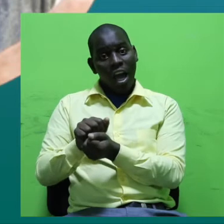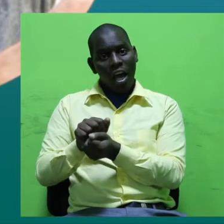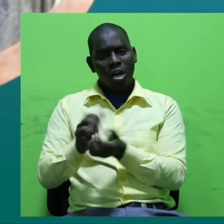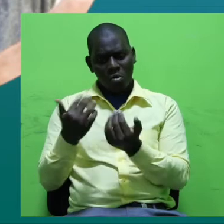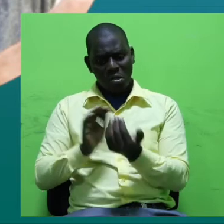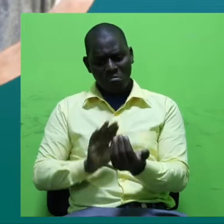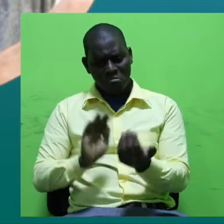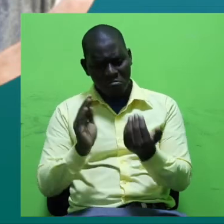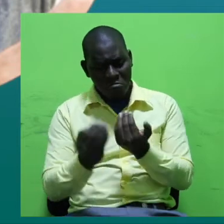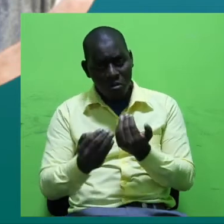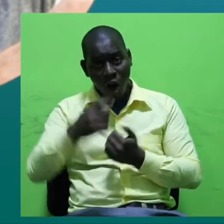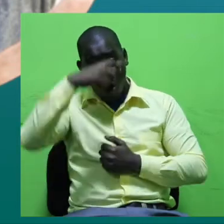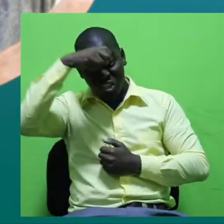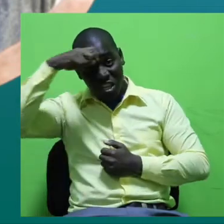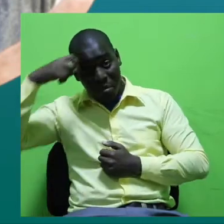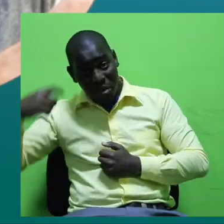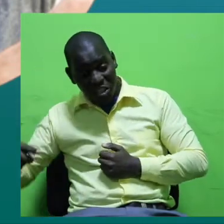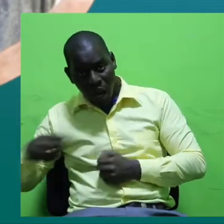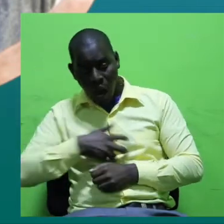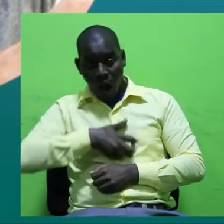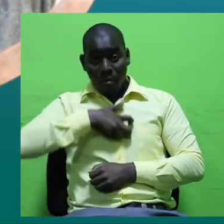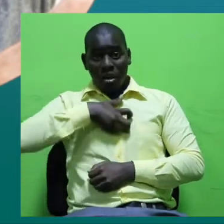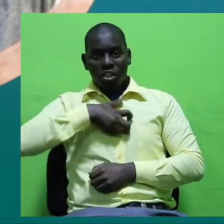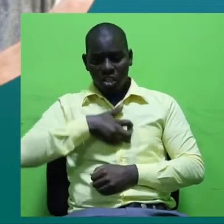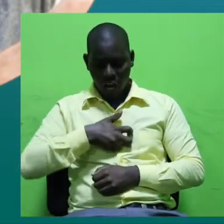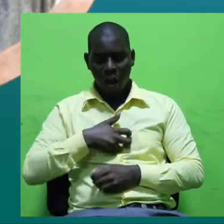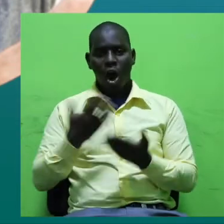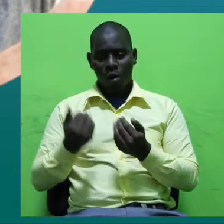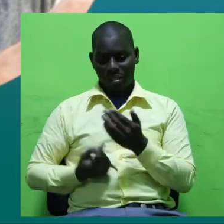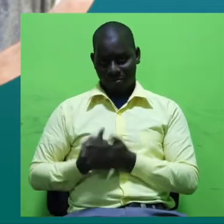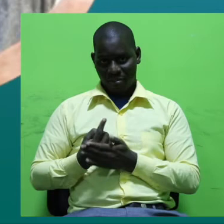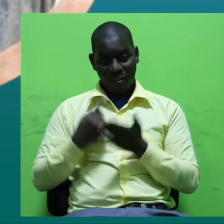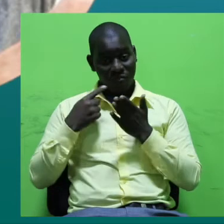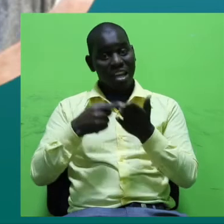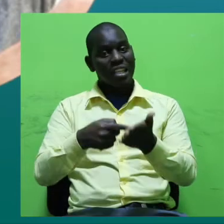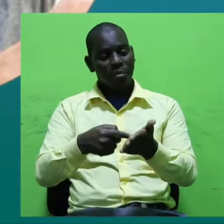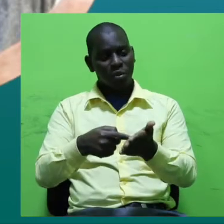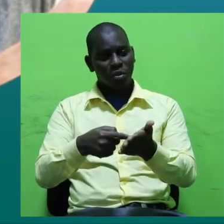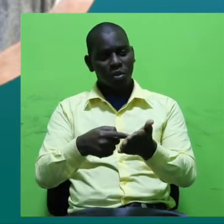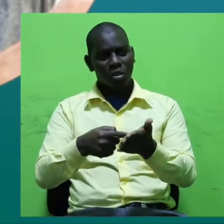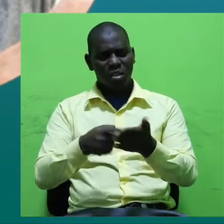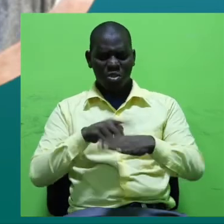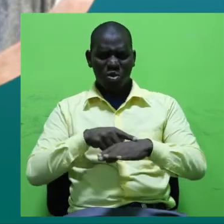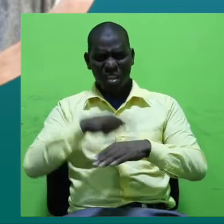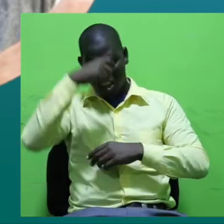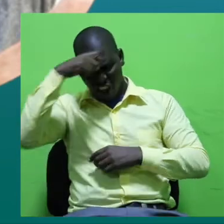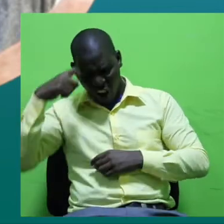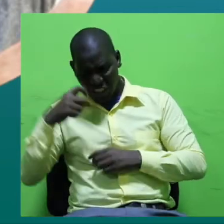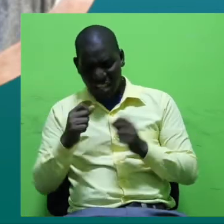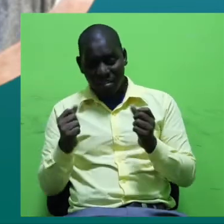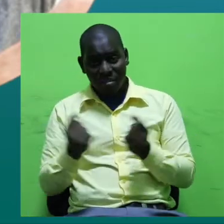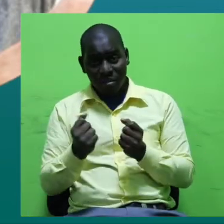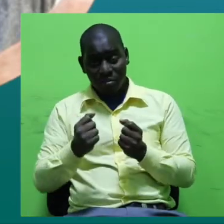For example, during a hot day you feel hot, while during cold days you feel cold. Even if you close your